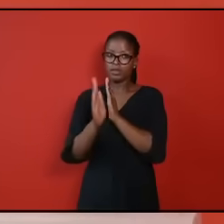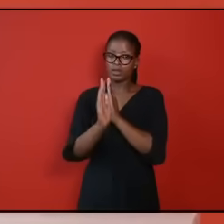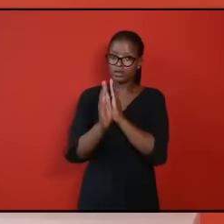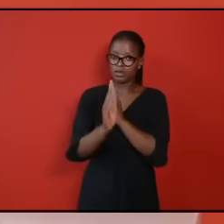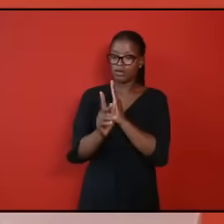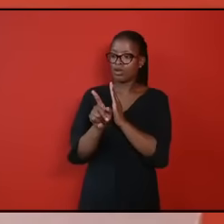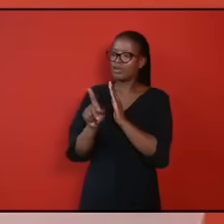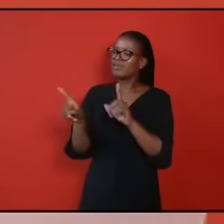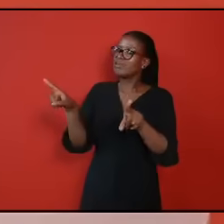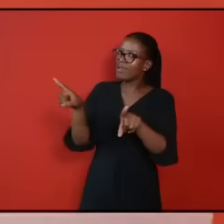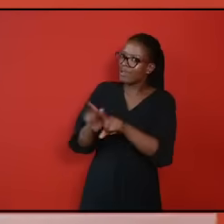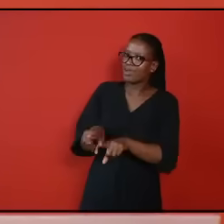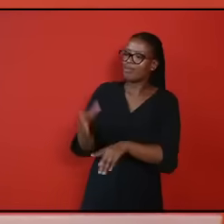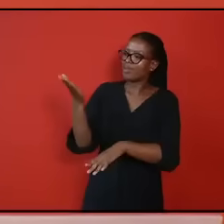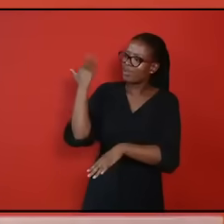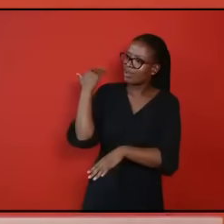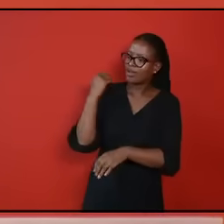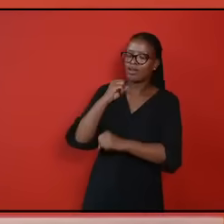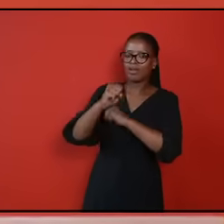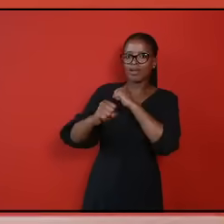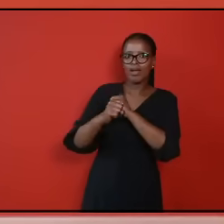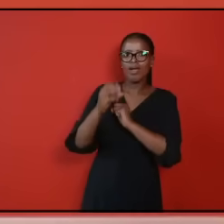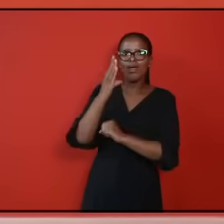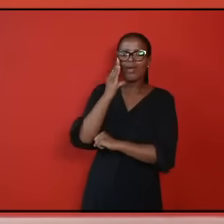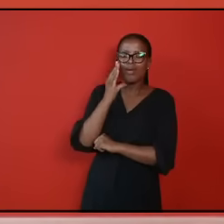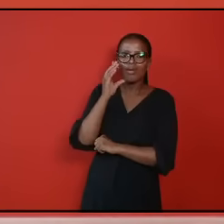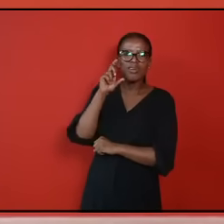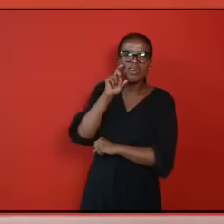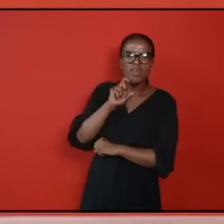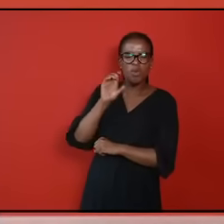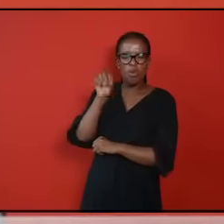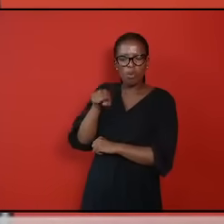grandmother went. There's a book here, yes? ID.